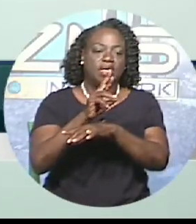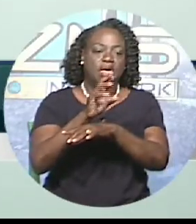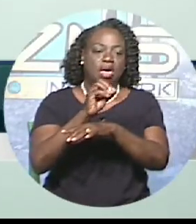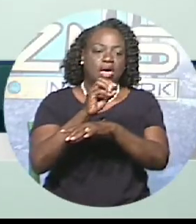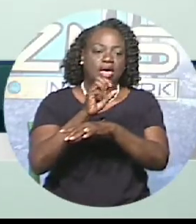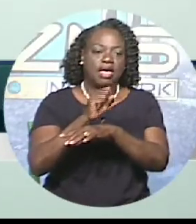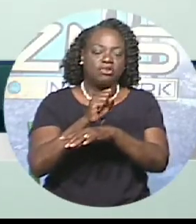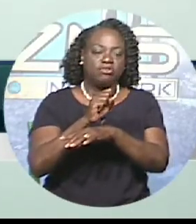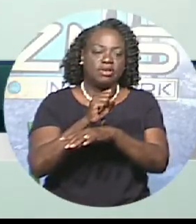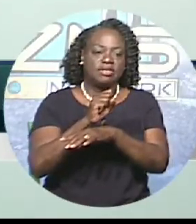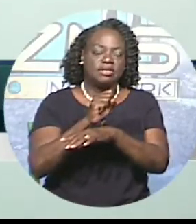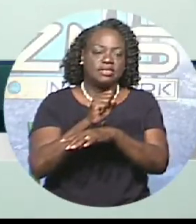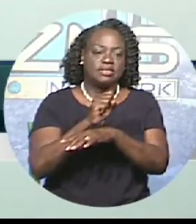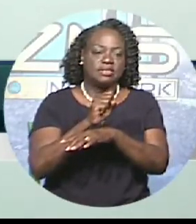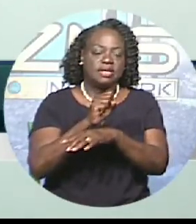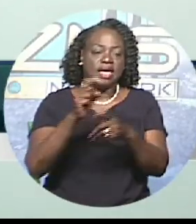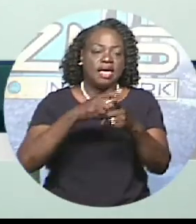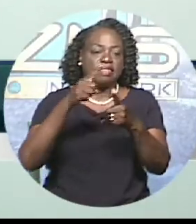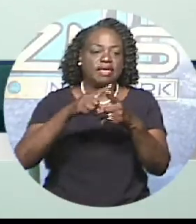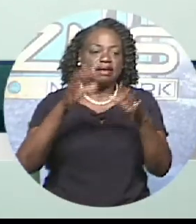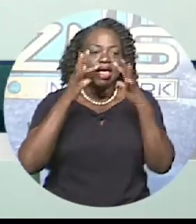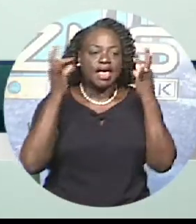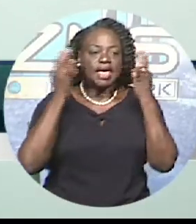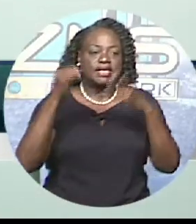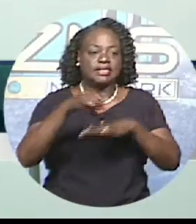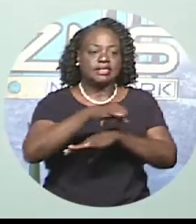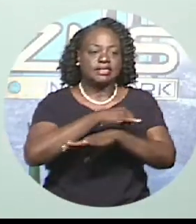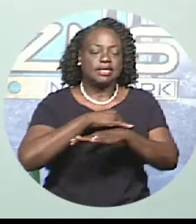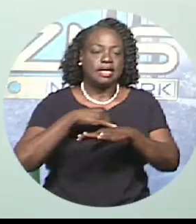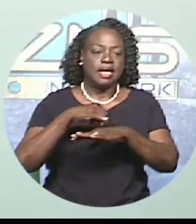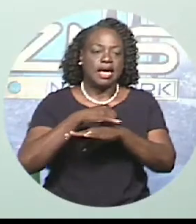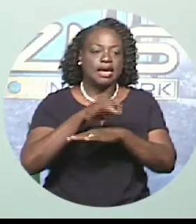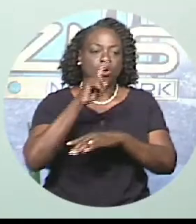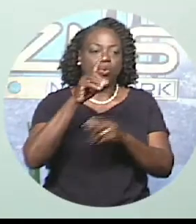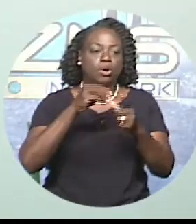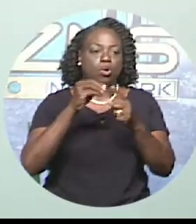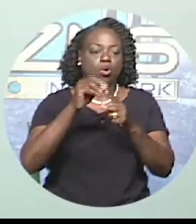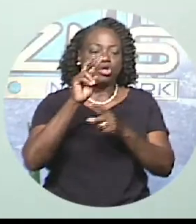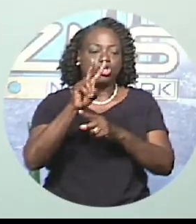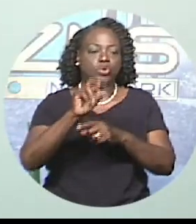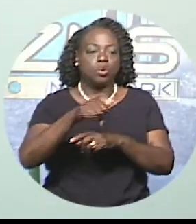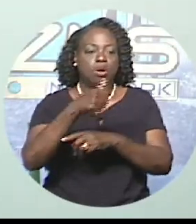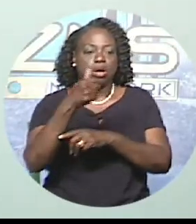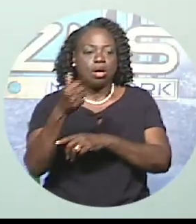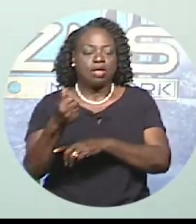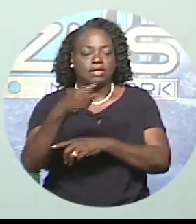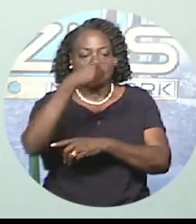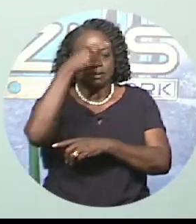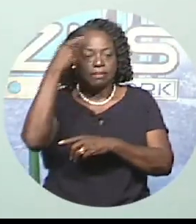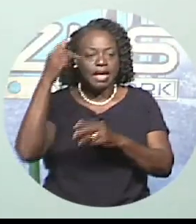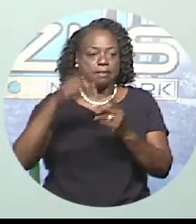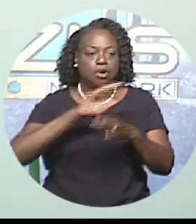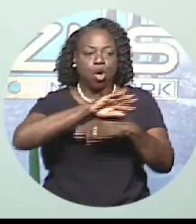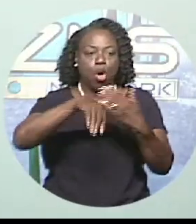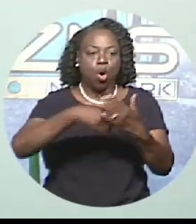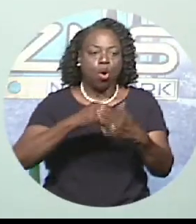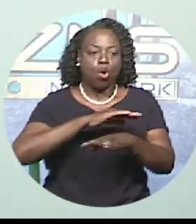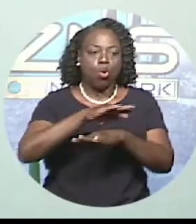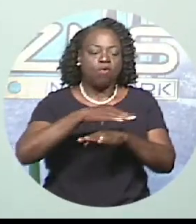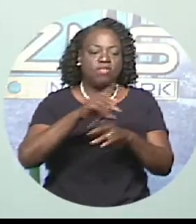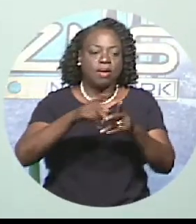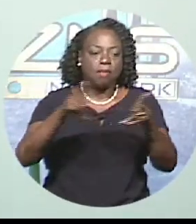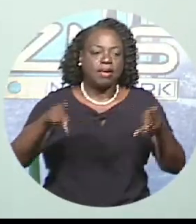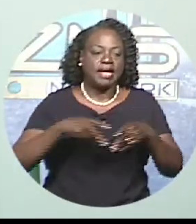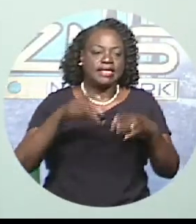regattas, Acklands, Cat Island, and I think one or two others, Black Point. They're all over the place in August. And